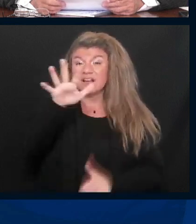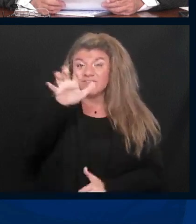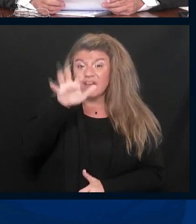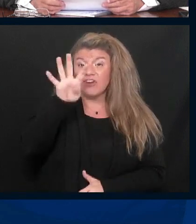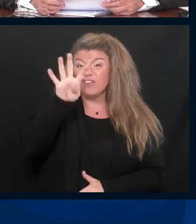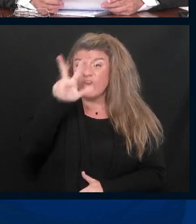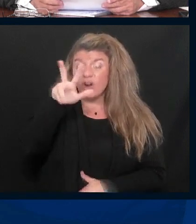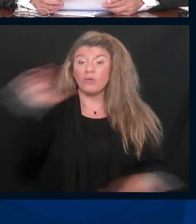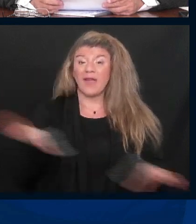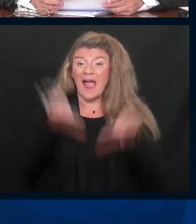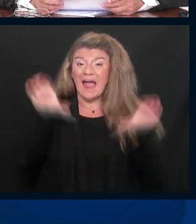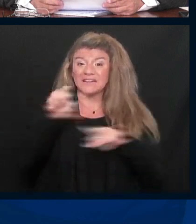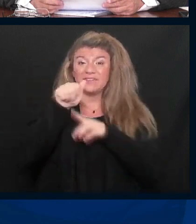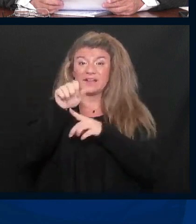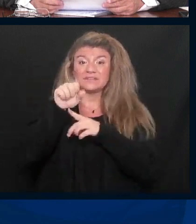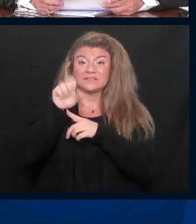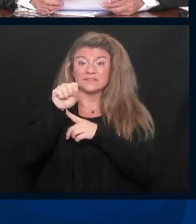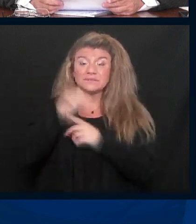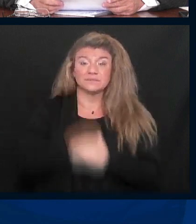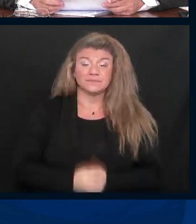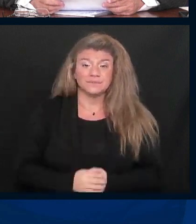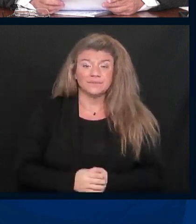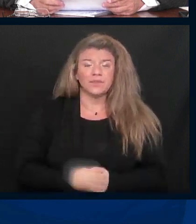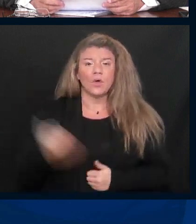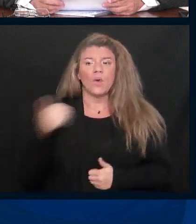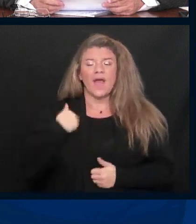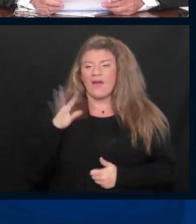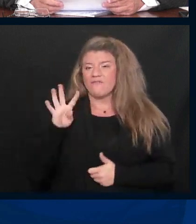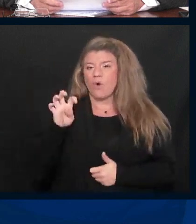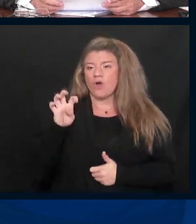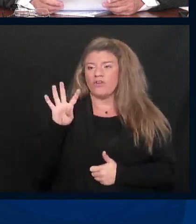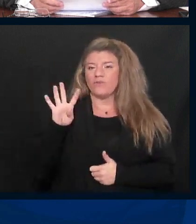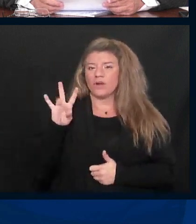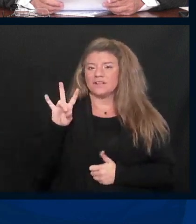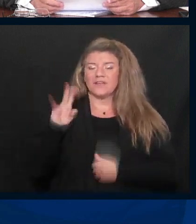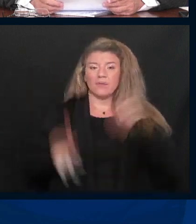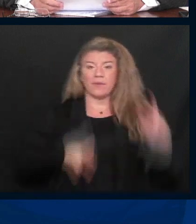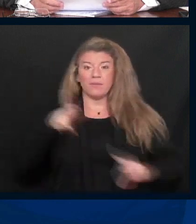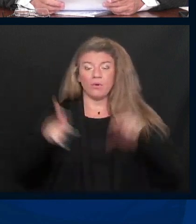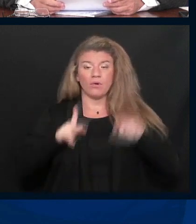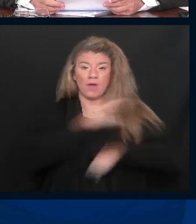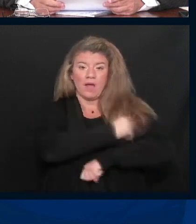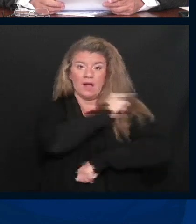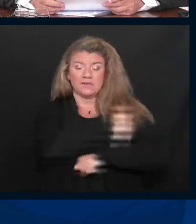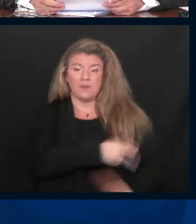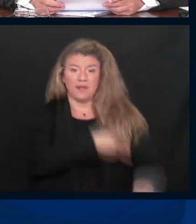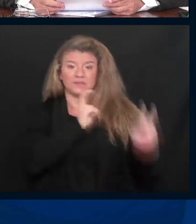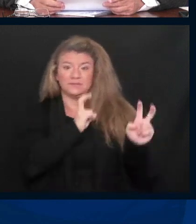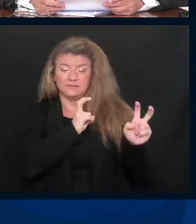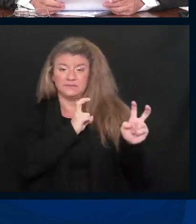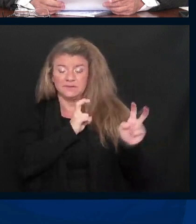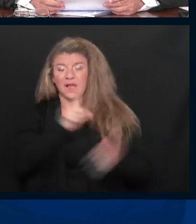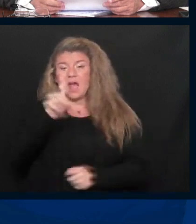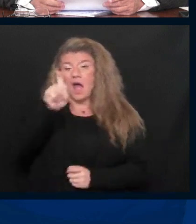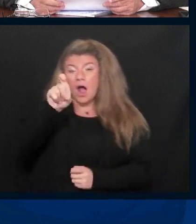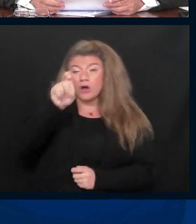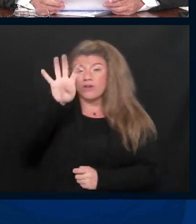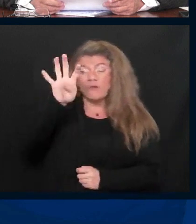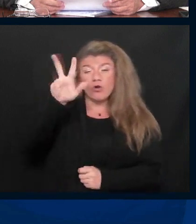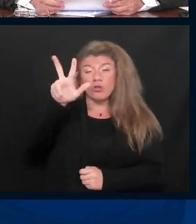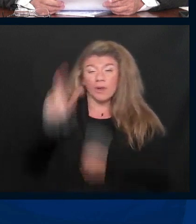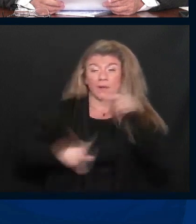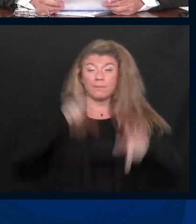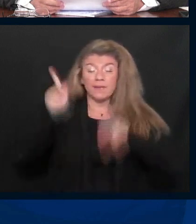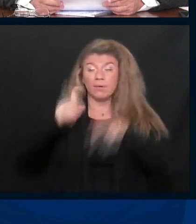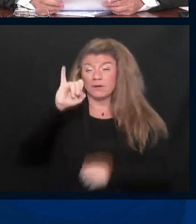10,543 active cases. We have 447 people that are hospitalized, 143 people